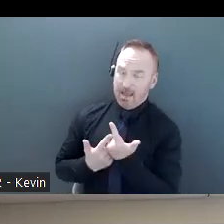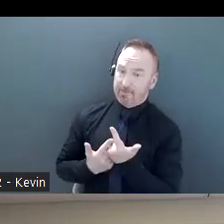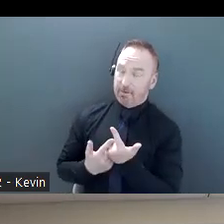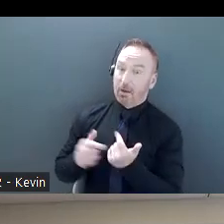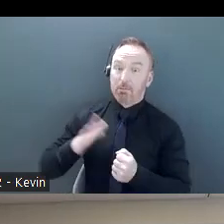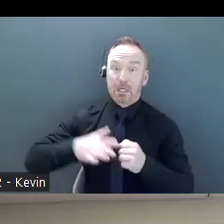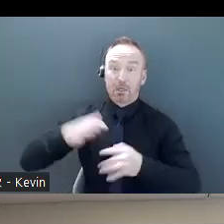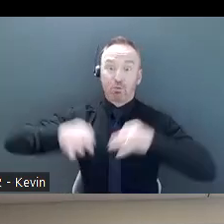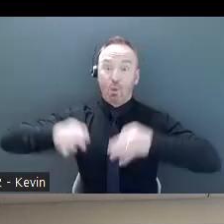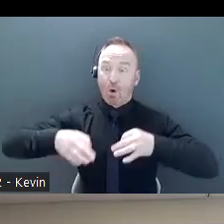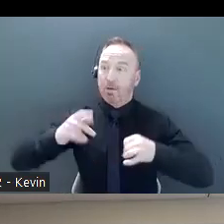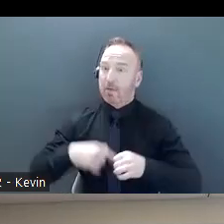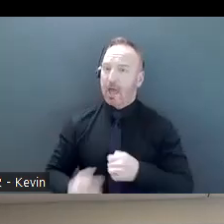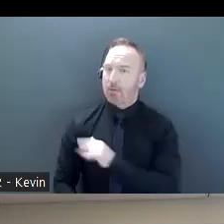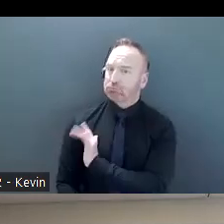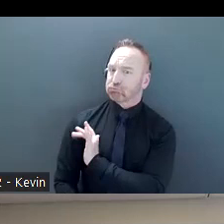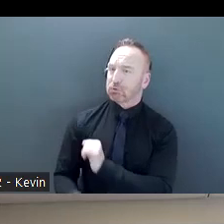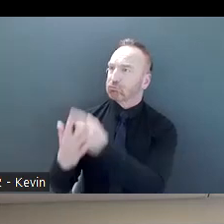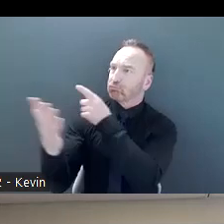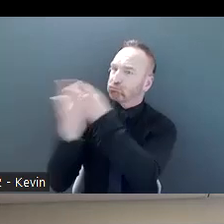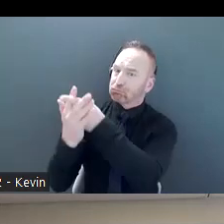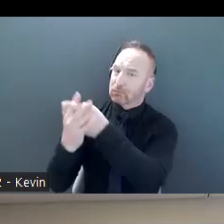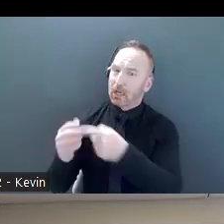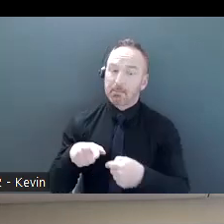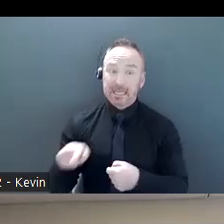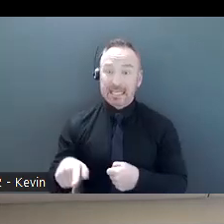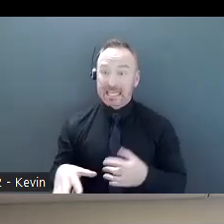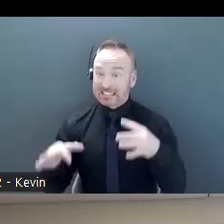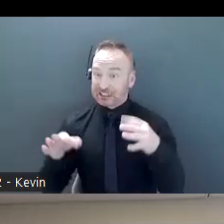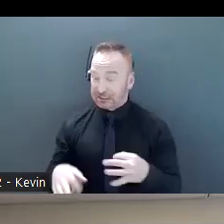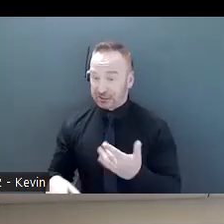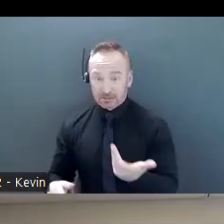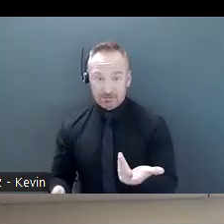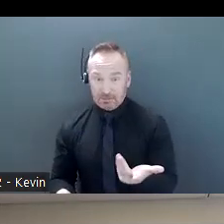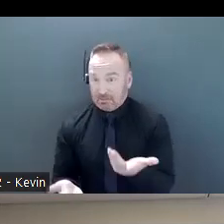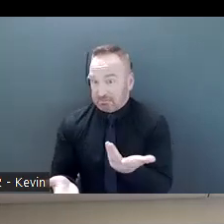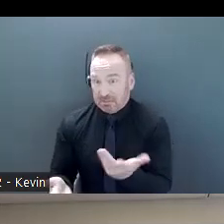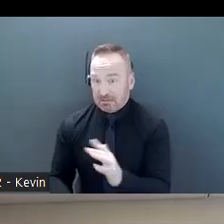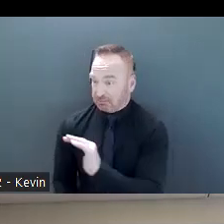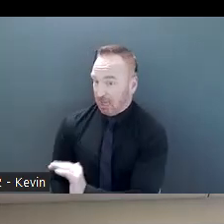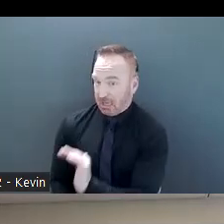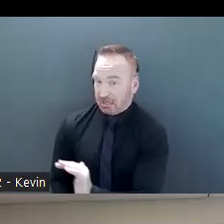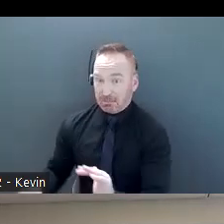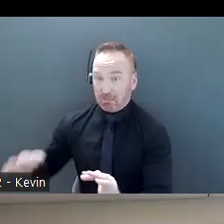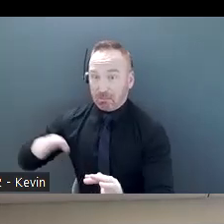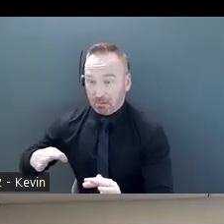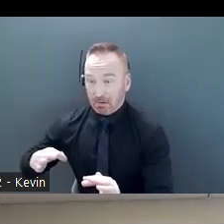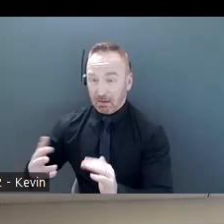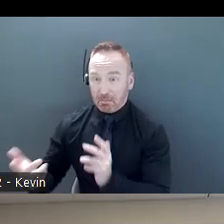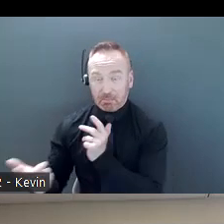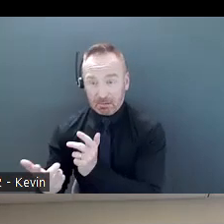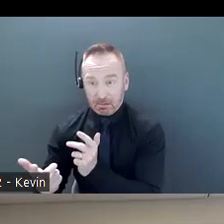decision is wrong, even though there's going to be deference given. It wasn't in the best interest of the child, and the grandparent should be given